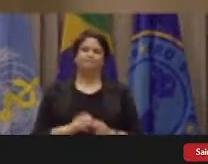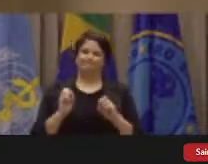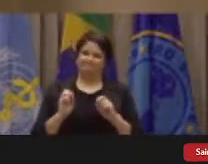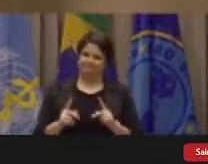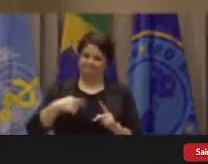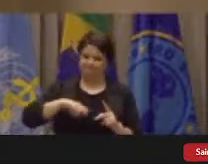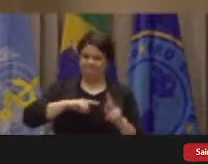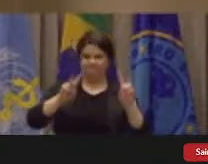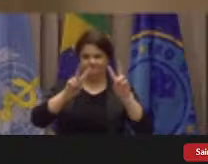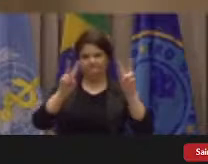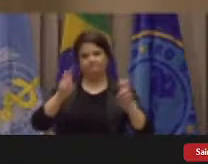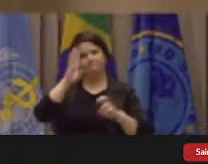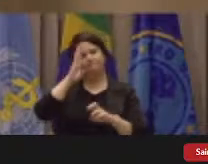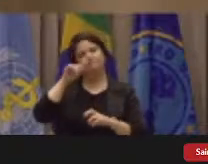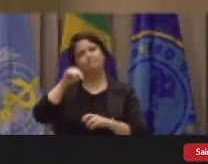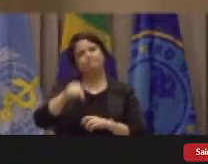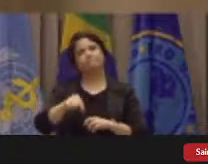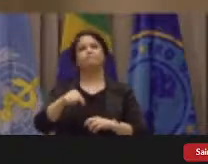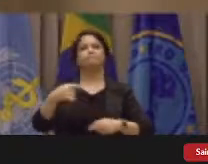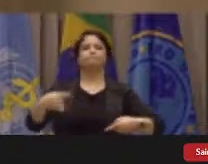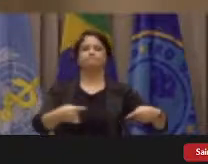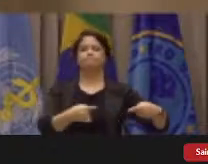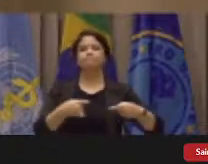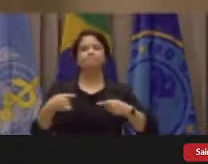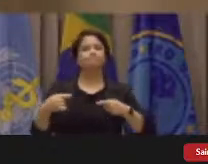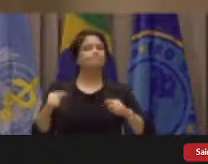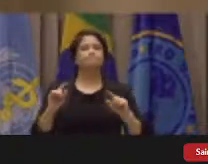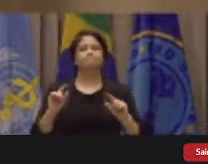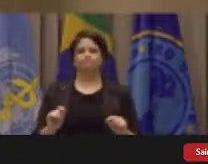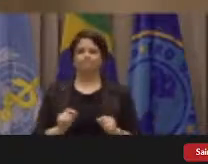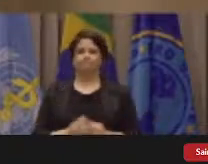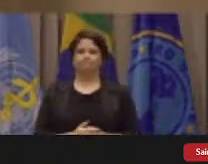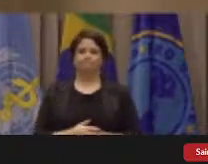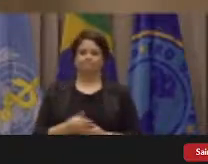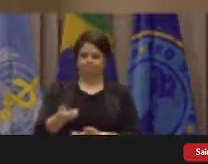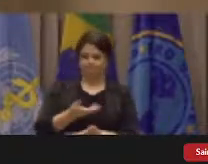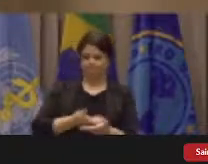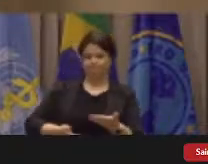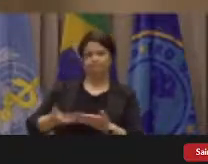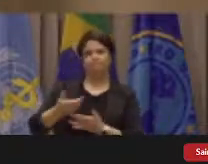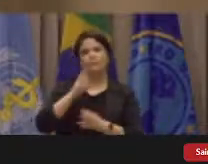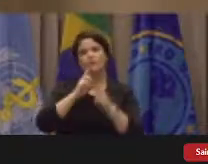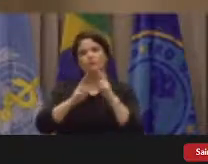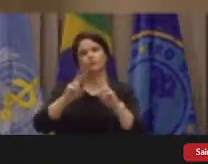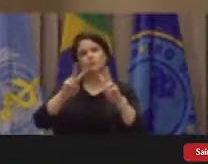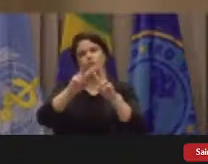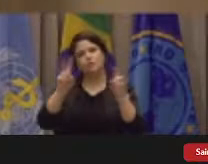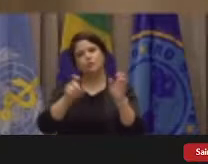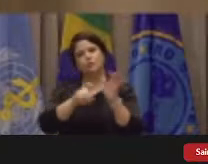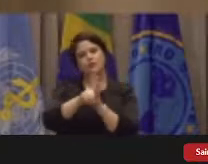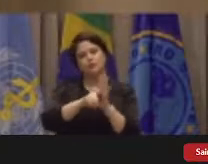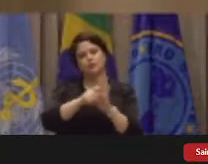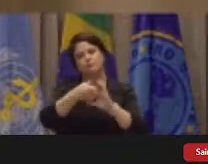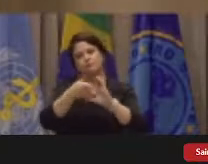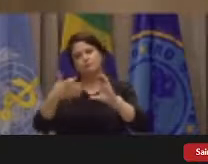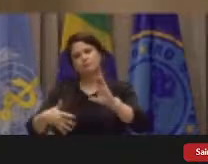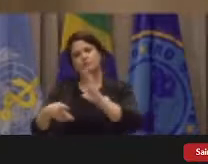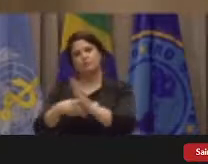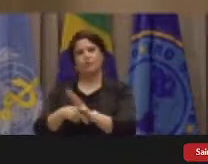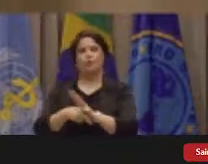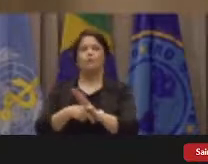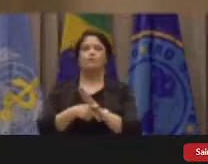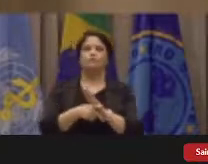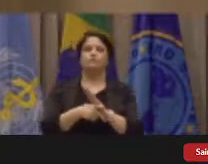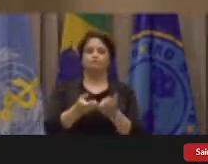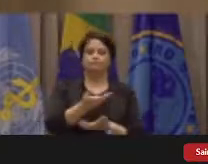as well. Our central theme for this roundtable is sharing the results for